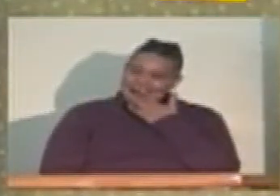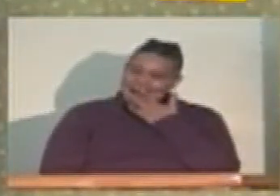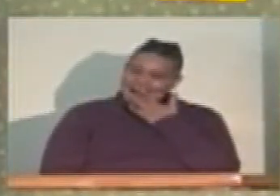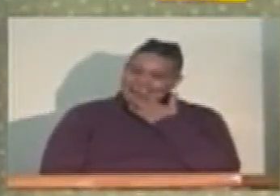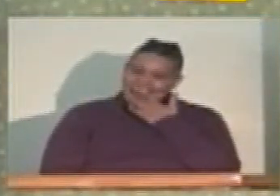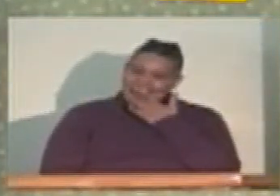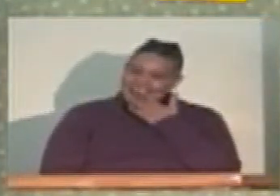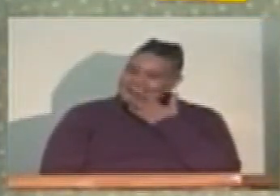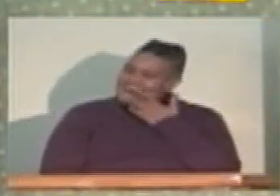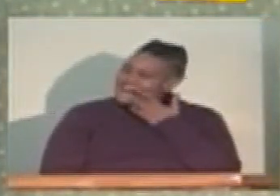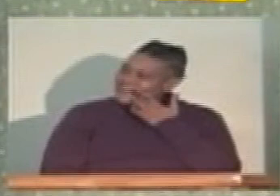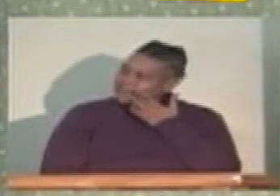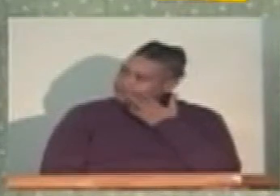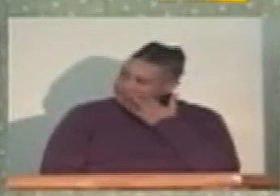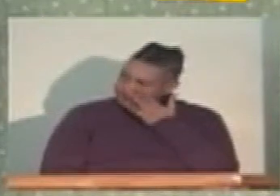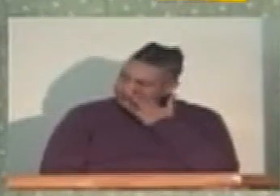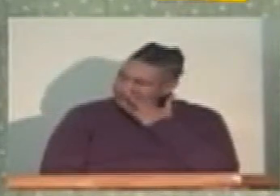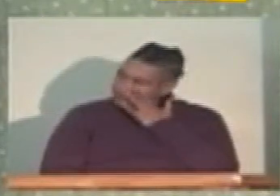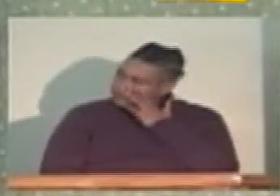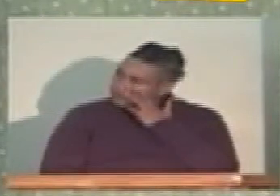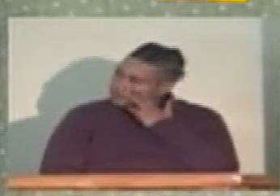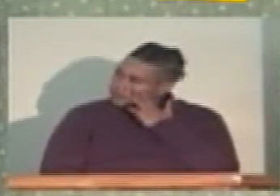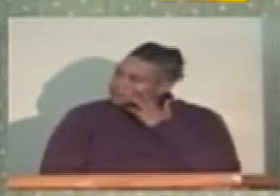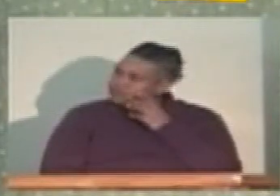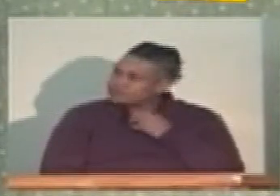Thank you. Thank you.